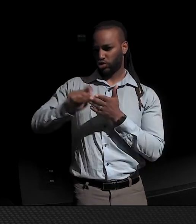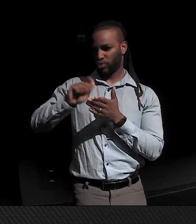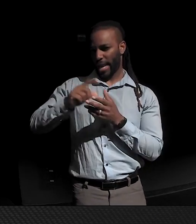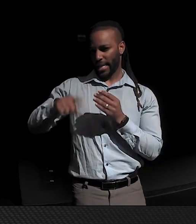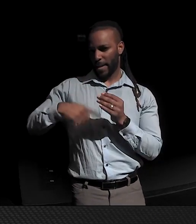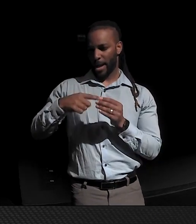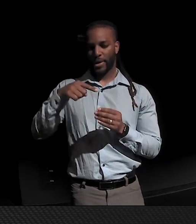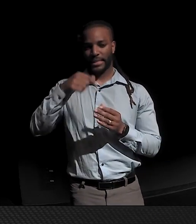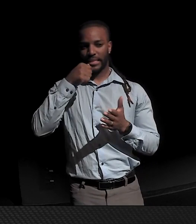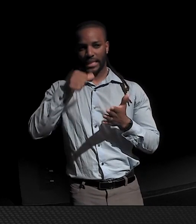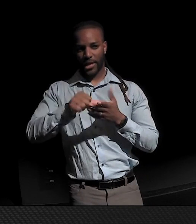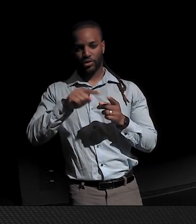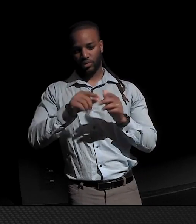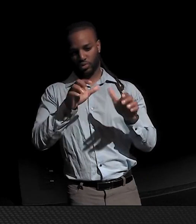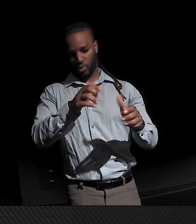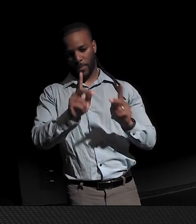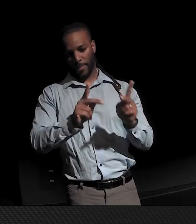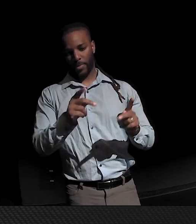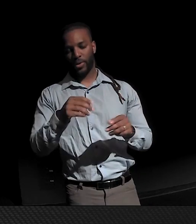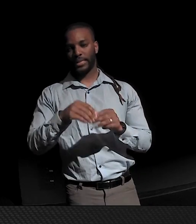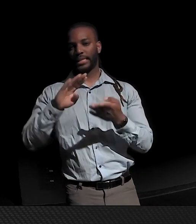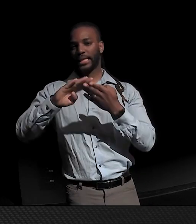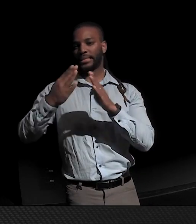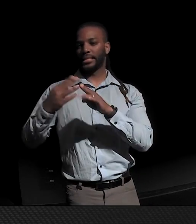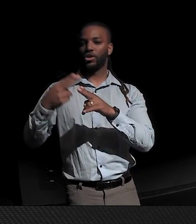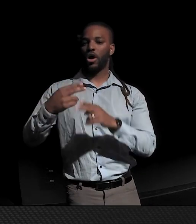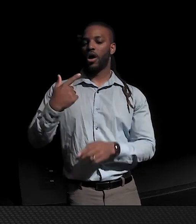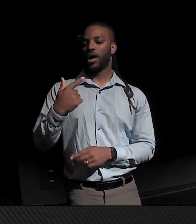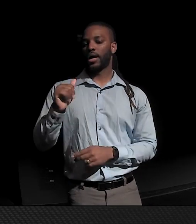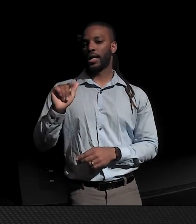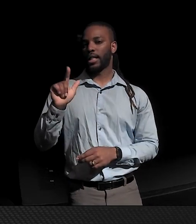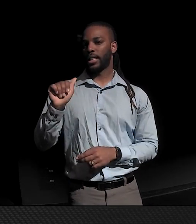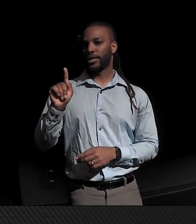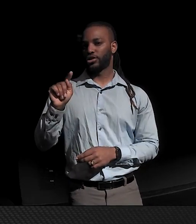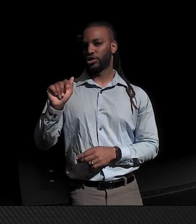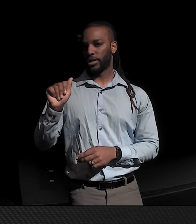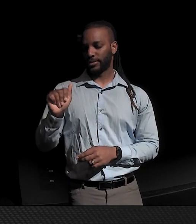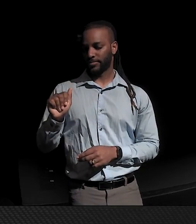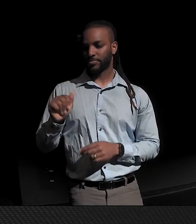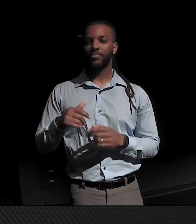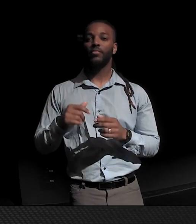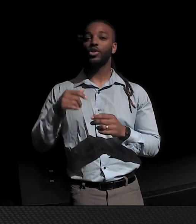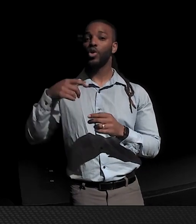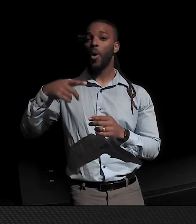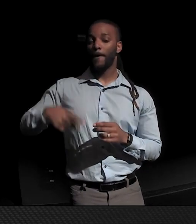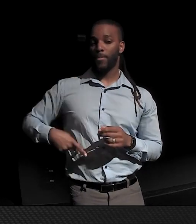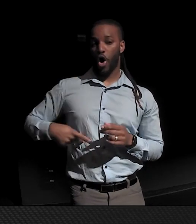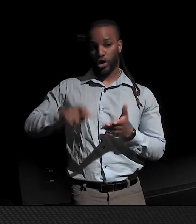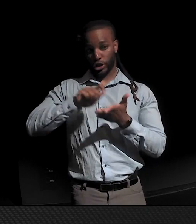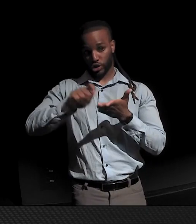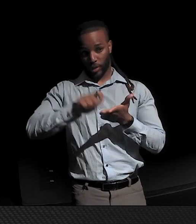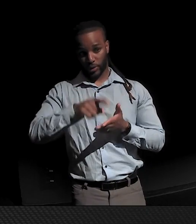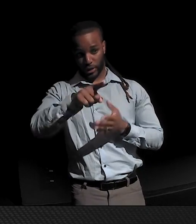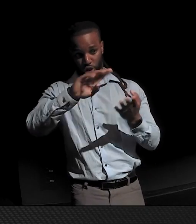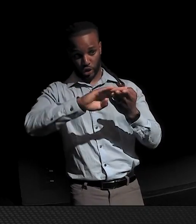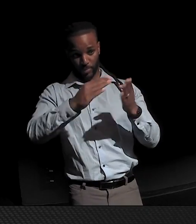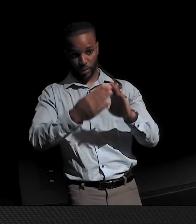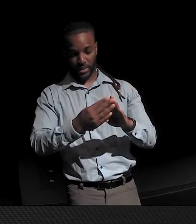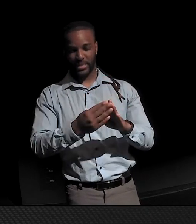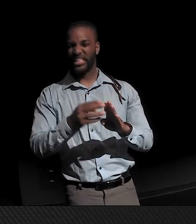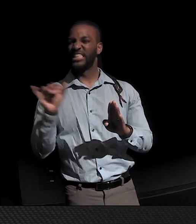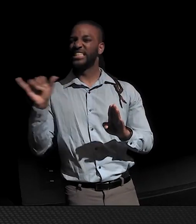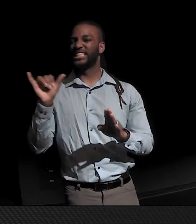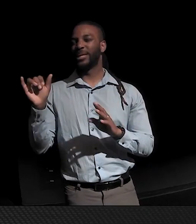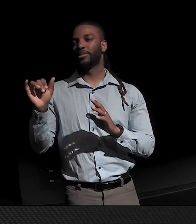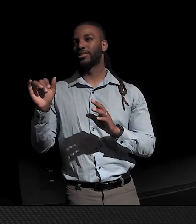in this letter to this group of people in Galatia. So we know this as the letter to the Galatians, and Paul is writing to this community. It would be similar to if